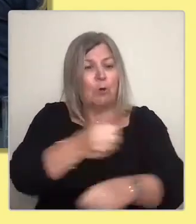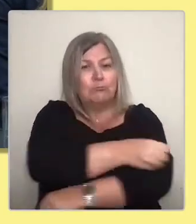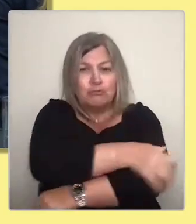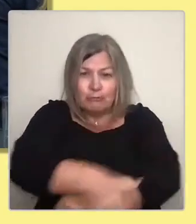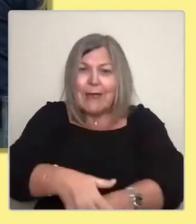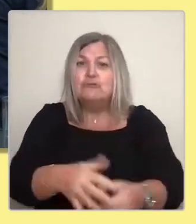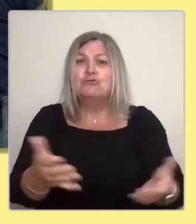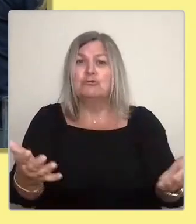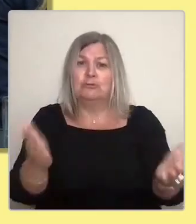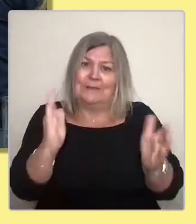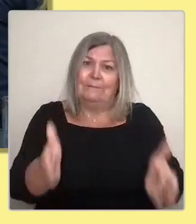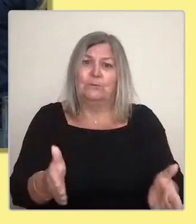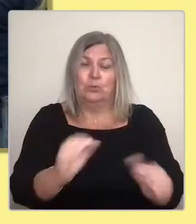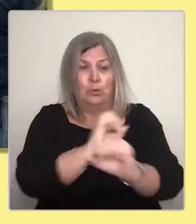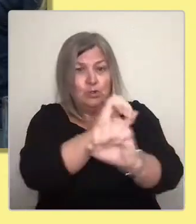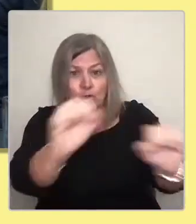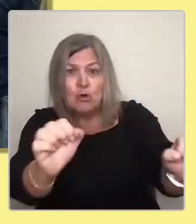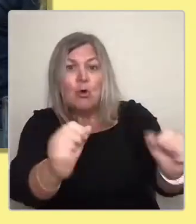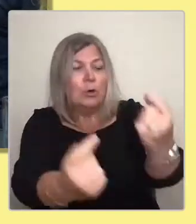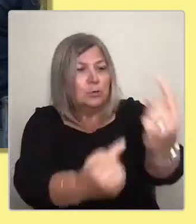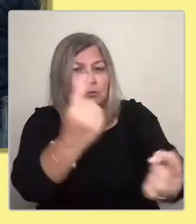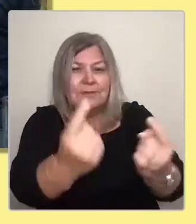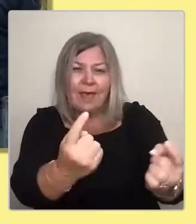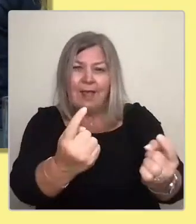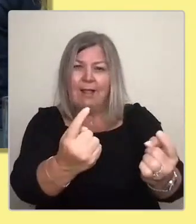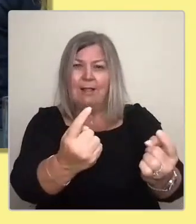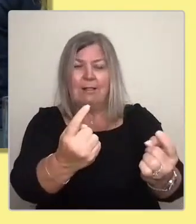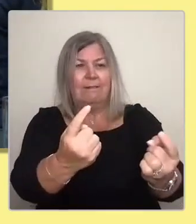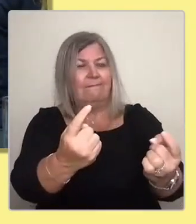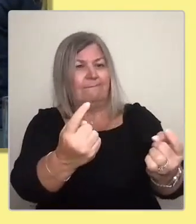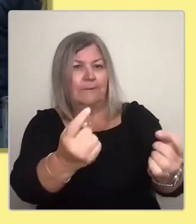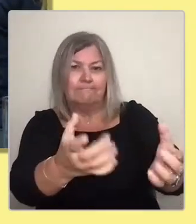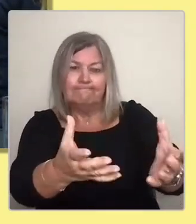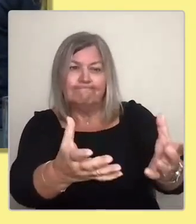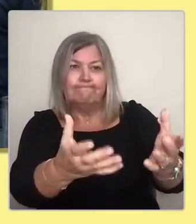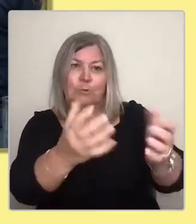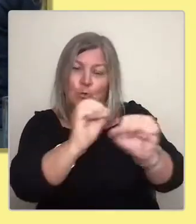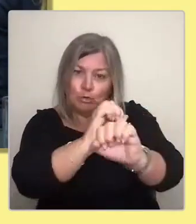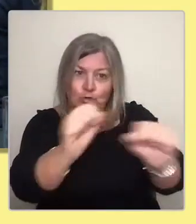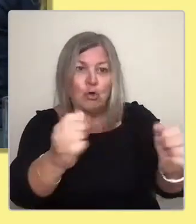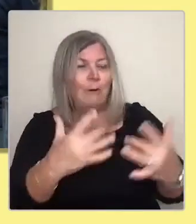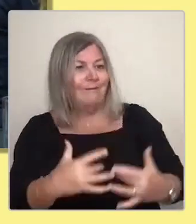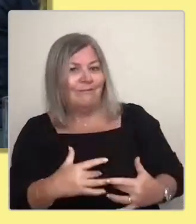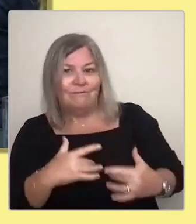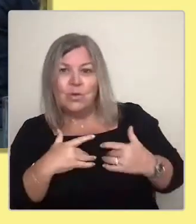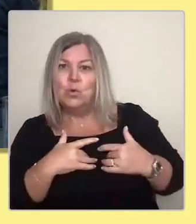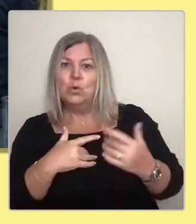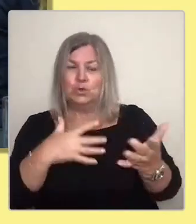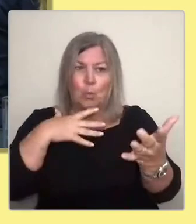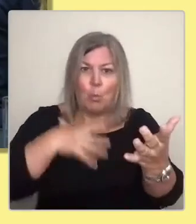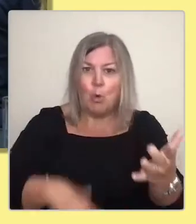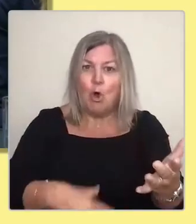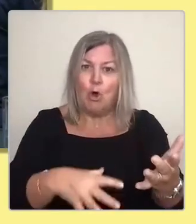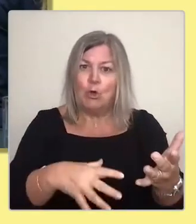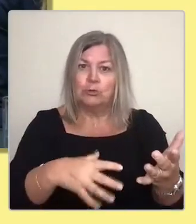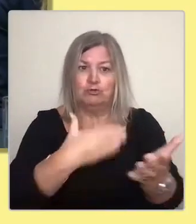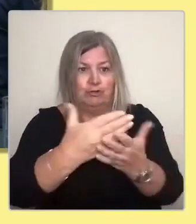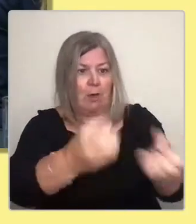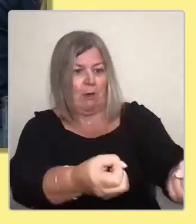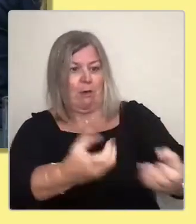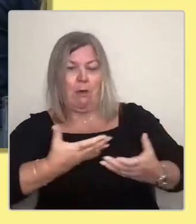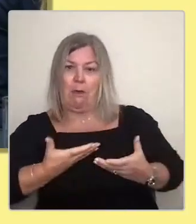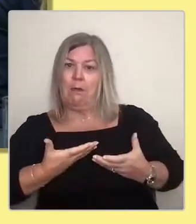ideas, the experience, and the contacts to reach out to family members, to reach out to friends, and to make the case for